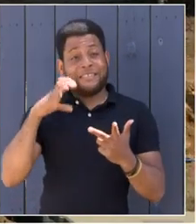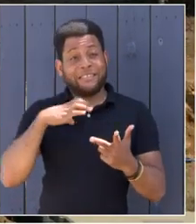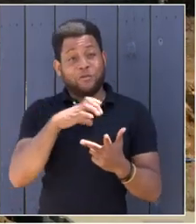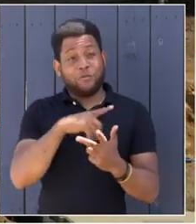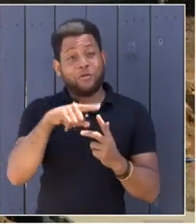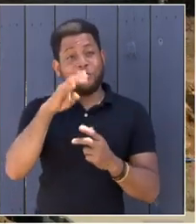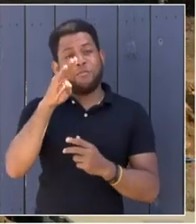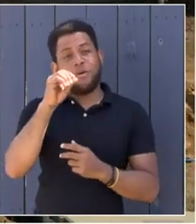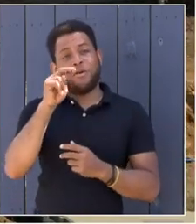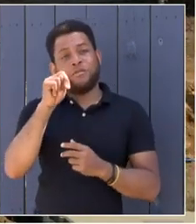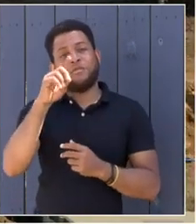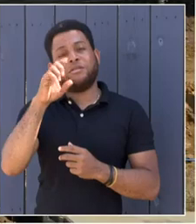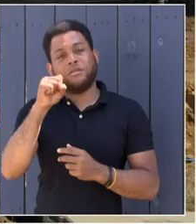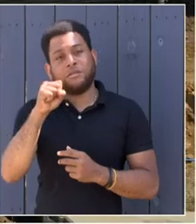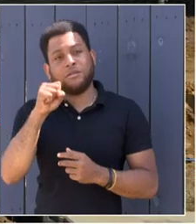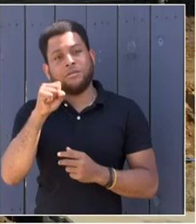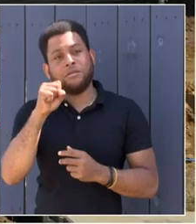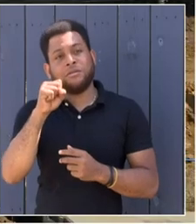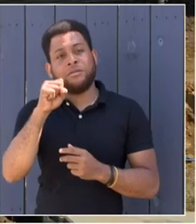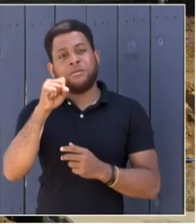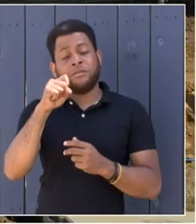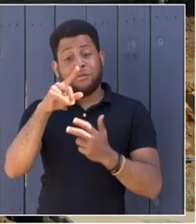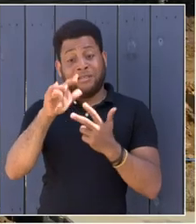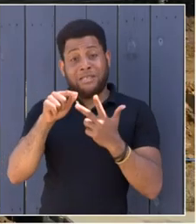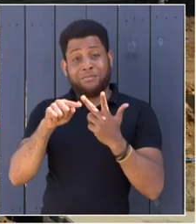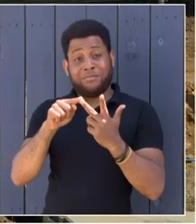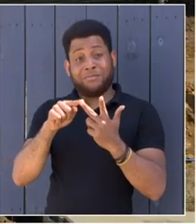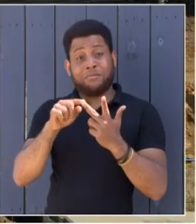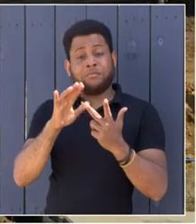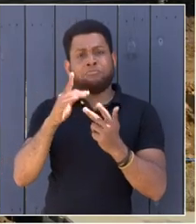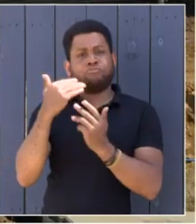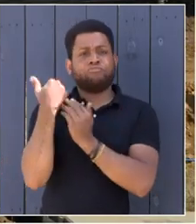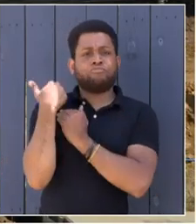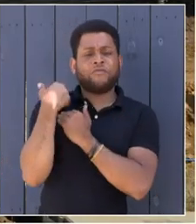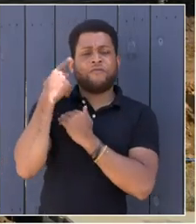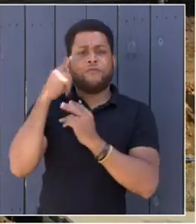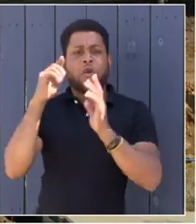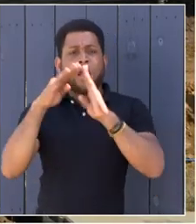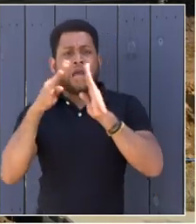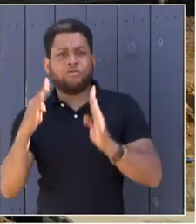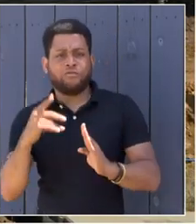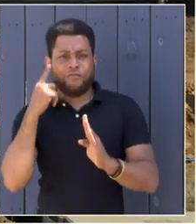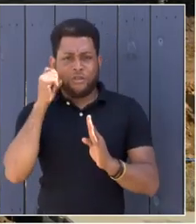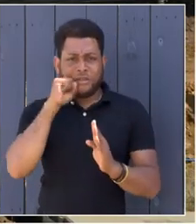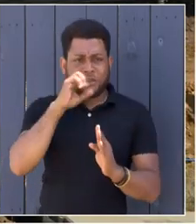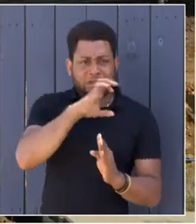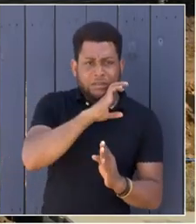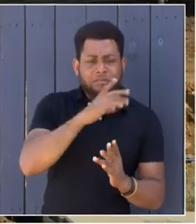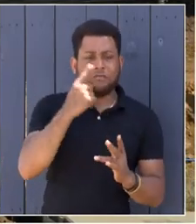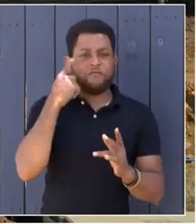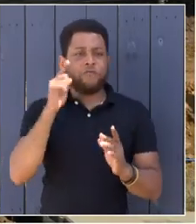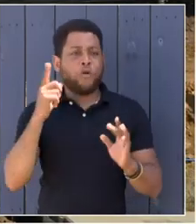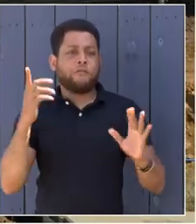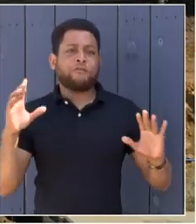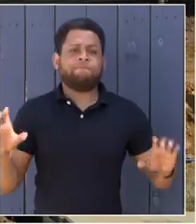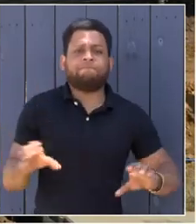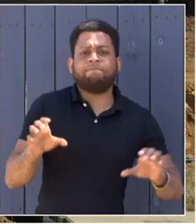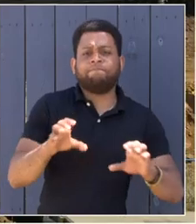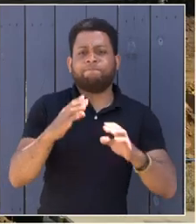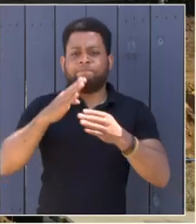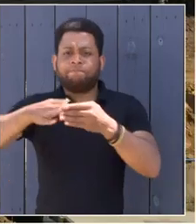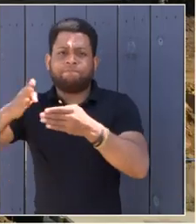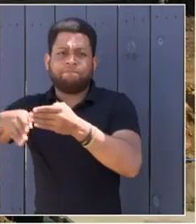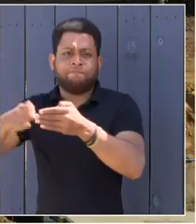the Council Member for Housing, for Seniors, and for getting things done. Thank you, Council Member Bonds,